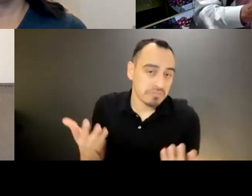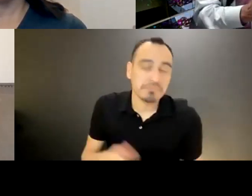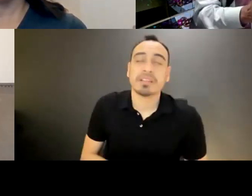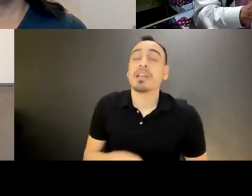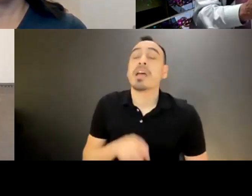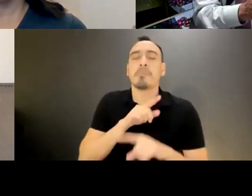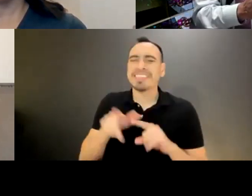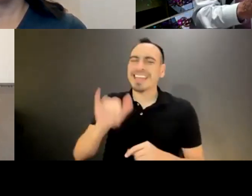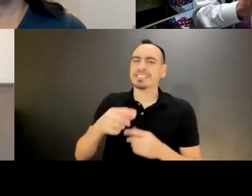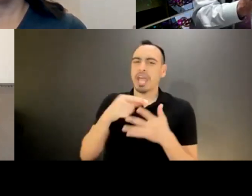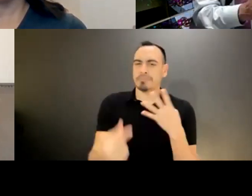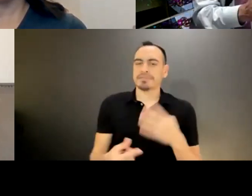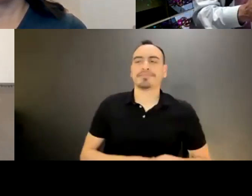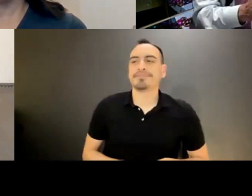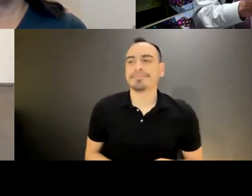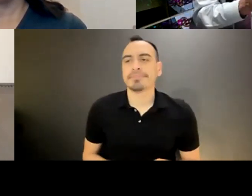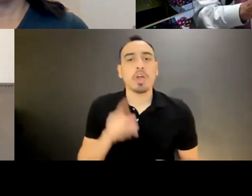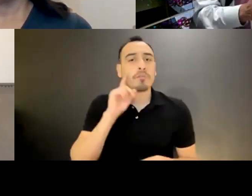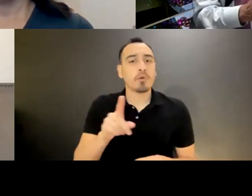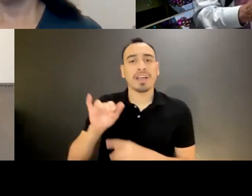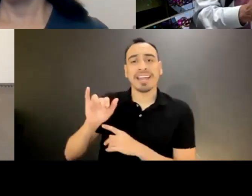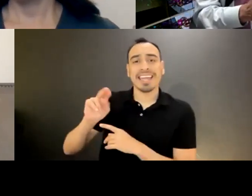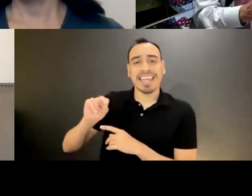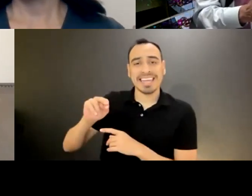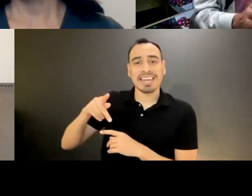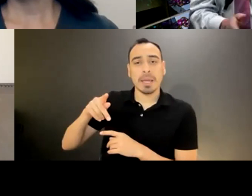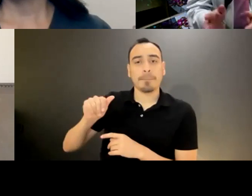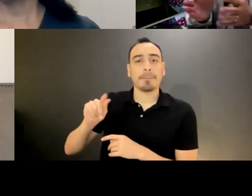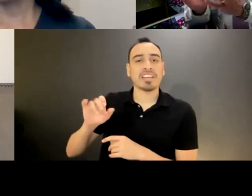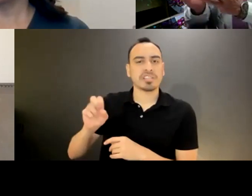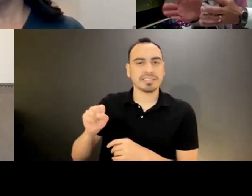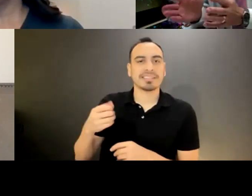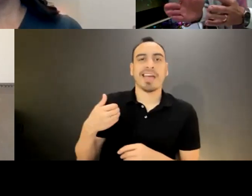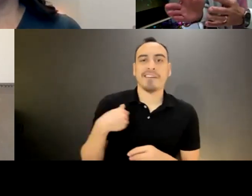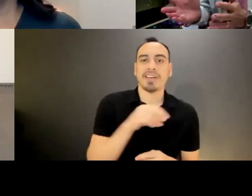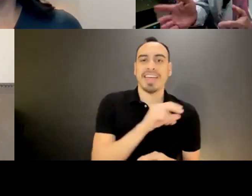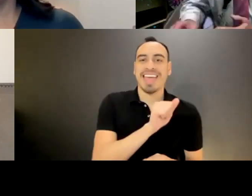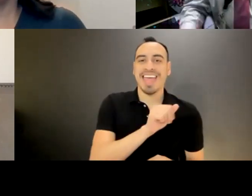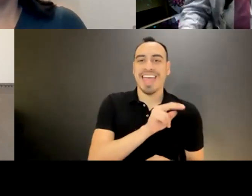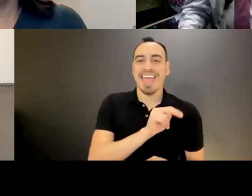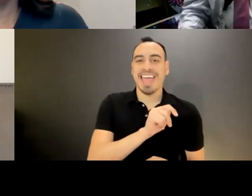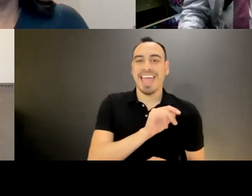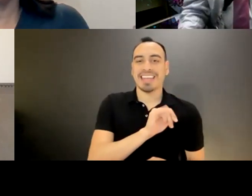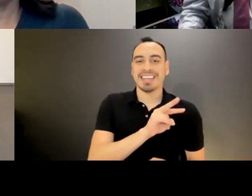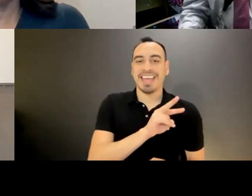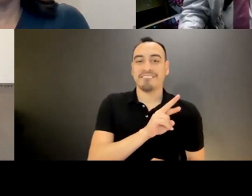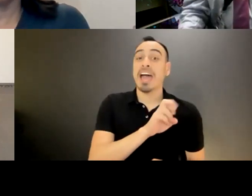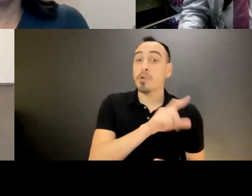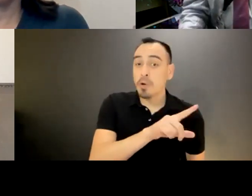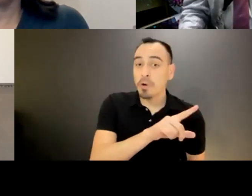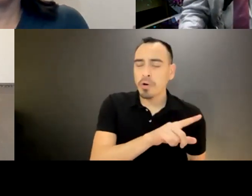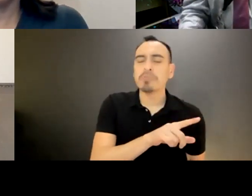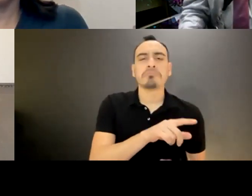For inpatients, there's an antiviral drug and an anti-inflammatory drug, and for outpatients, it's mostly